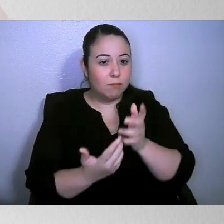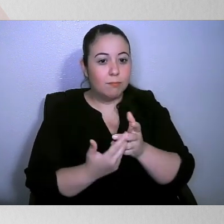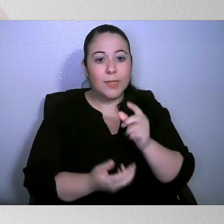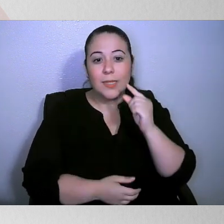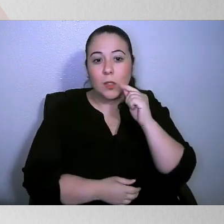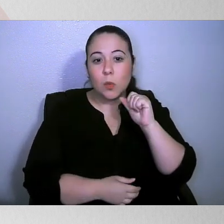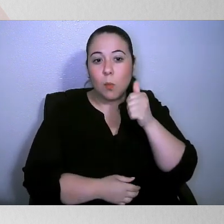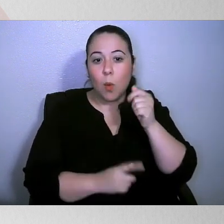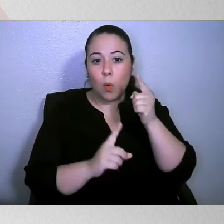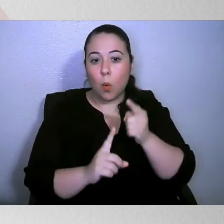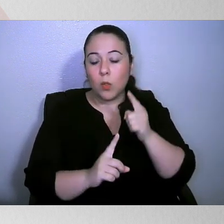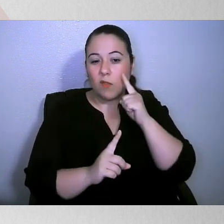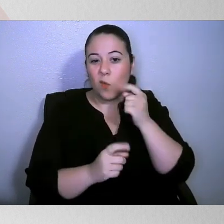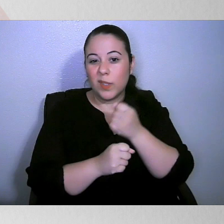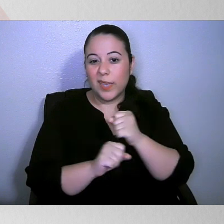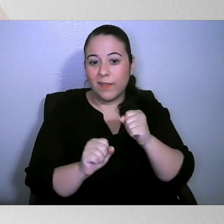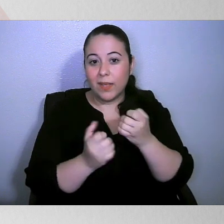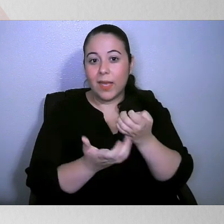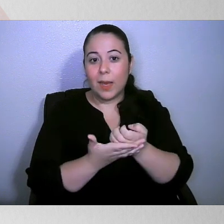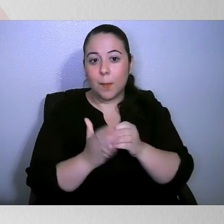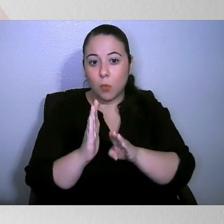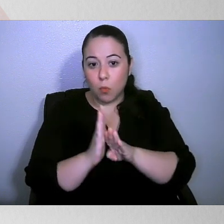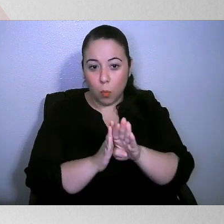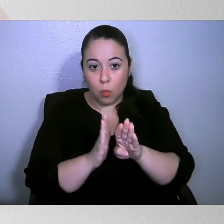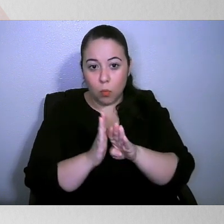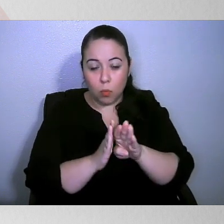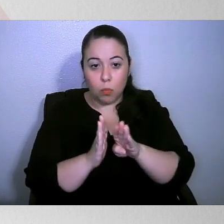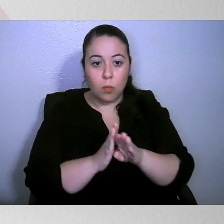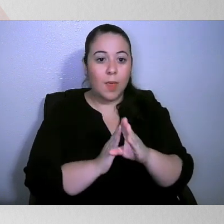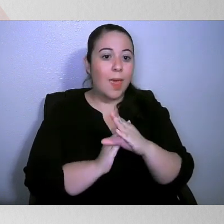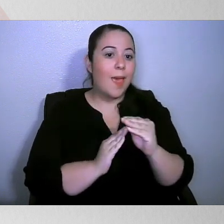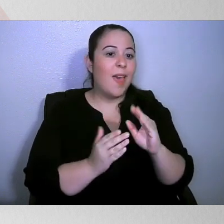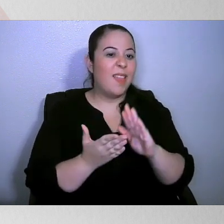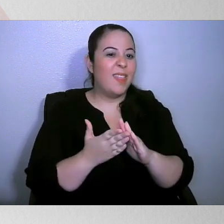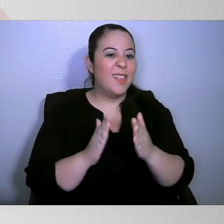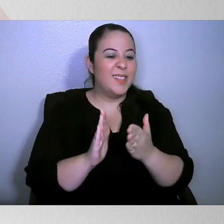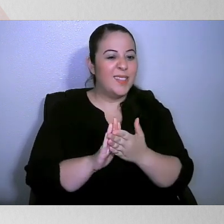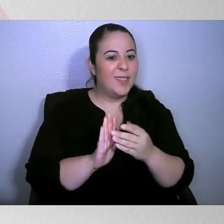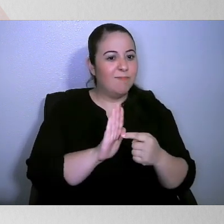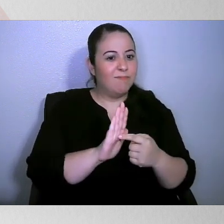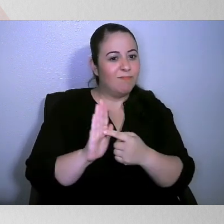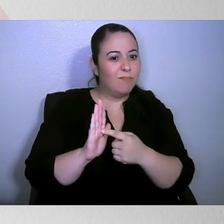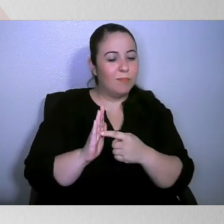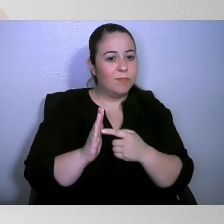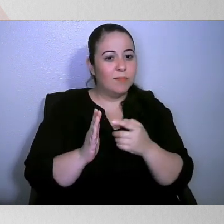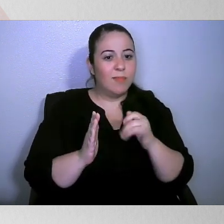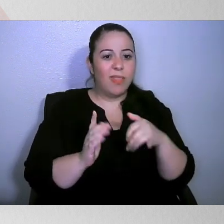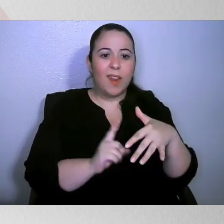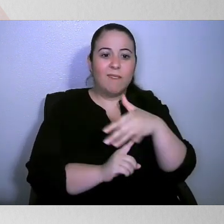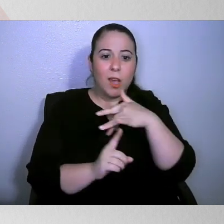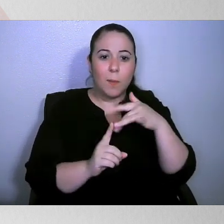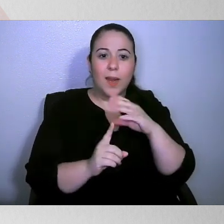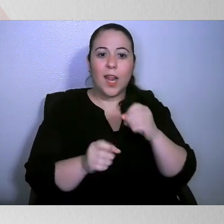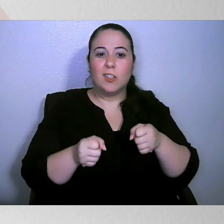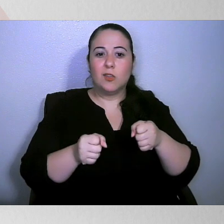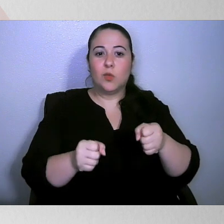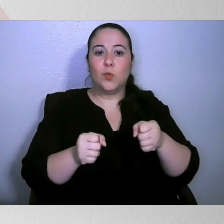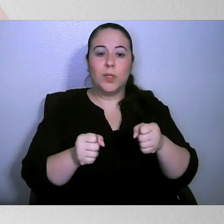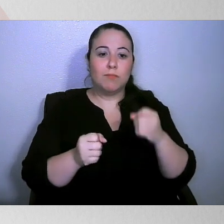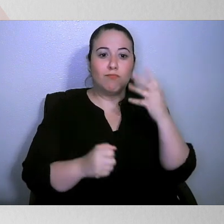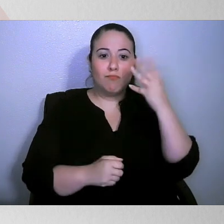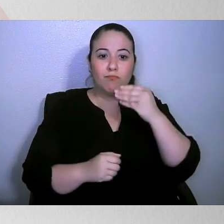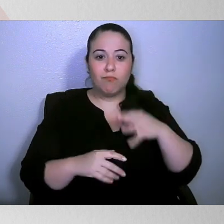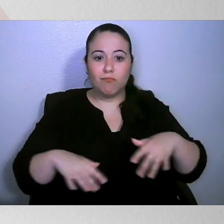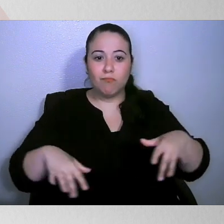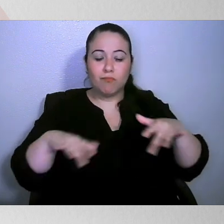for safety, economic growth, development, and city form, and to reflect the relationship between the built environment and the streetscape, considering all